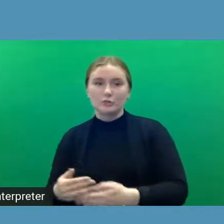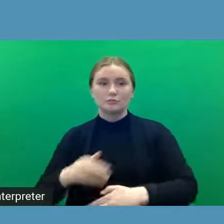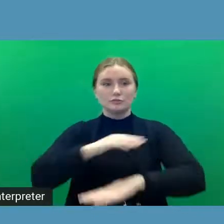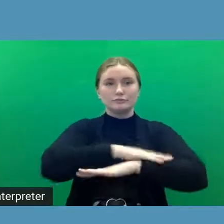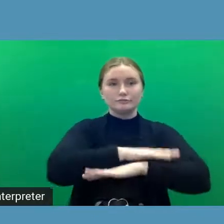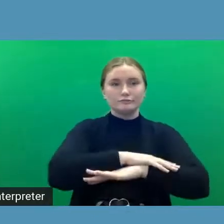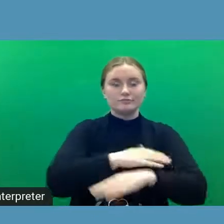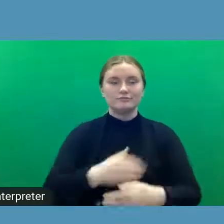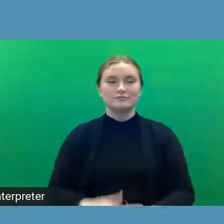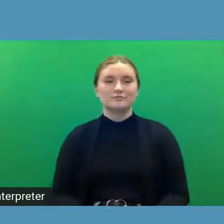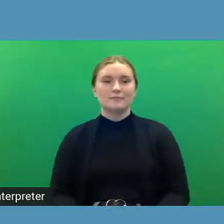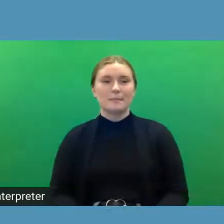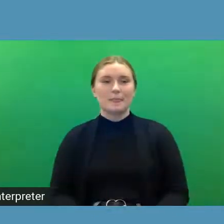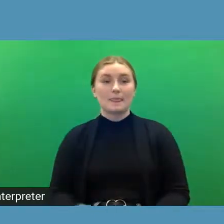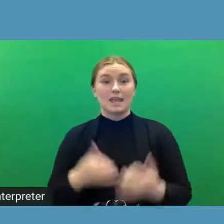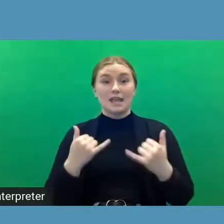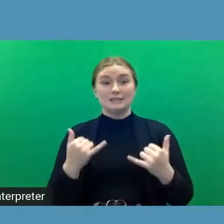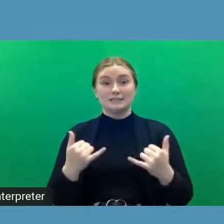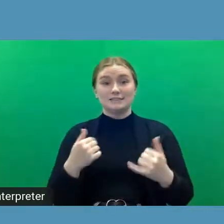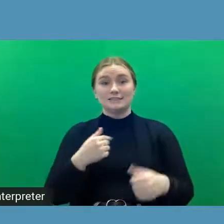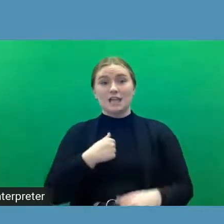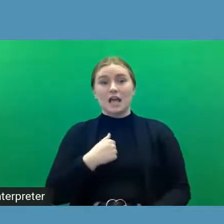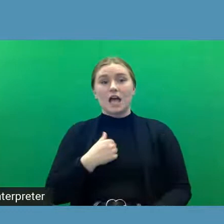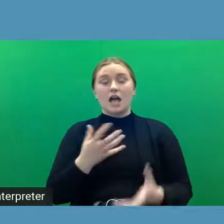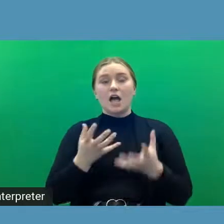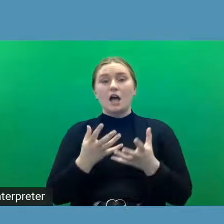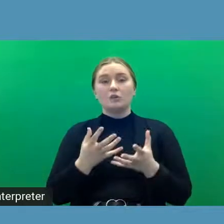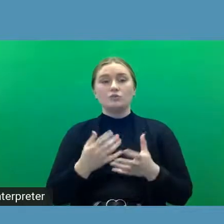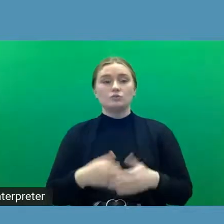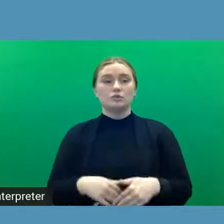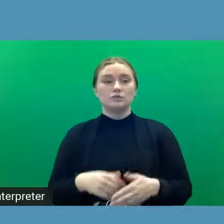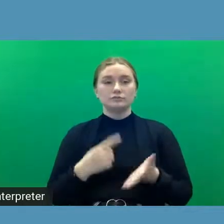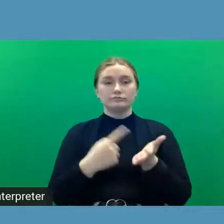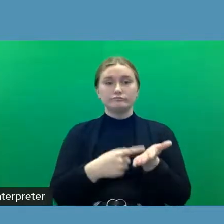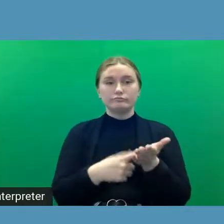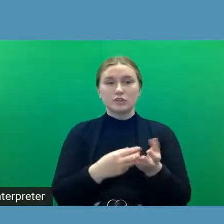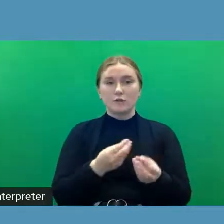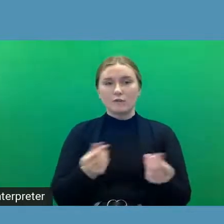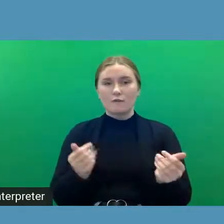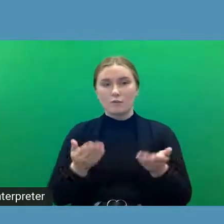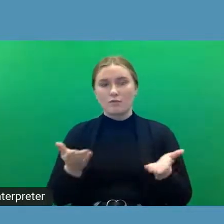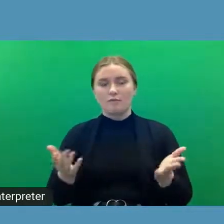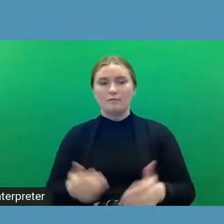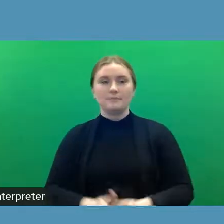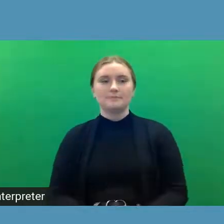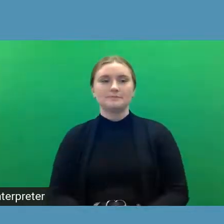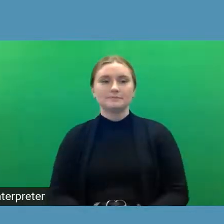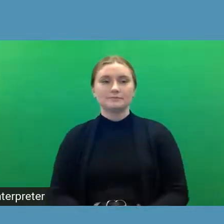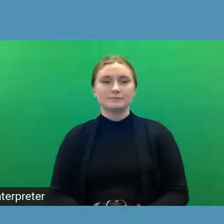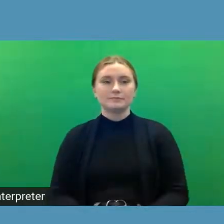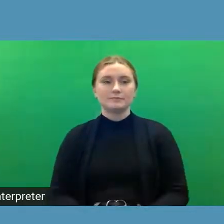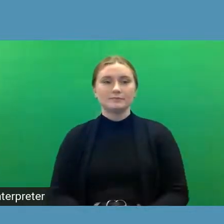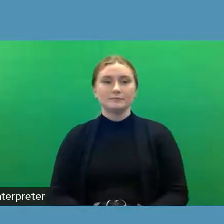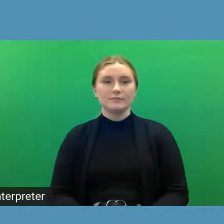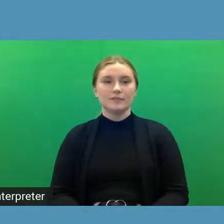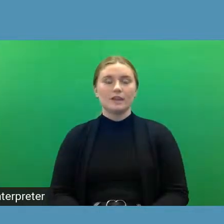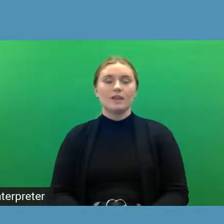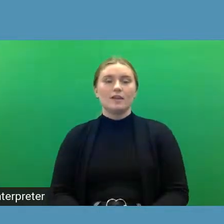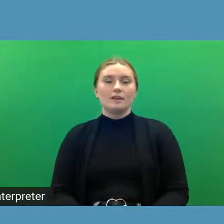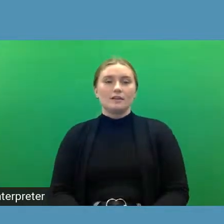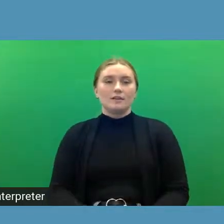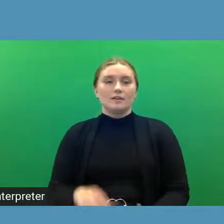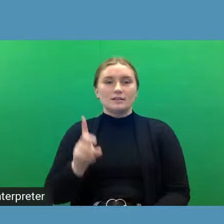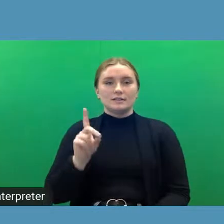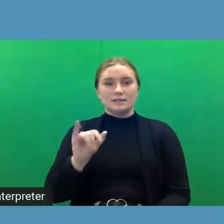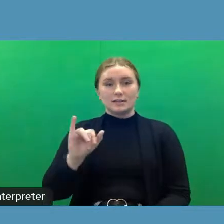session, I'd like to convey a few things to our attendees before we begin the program. The Digital Empowerment Leadership Team